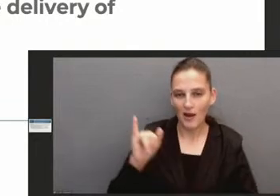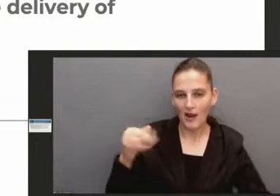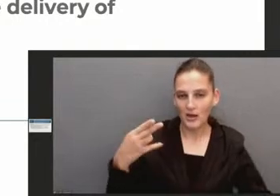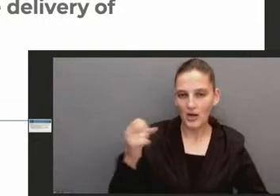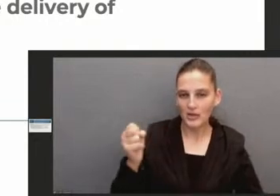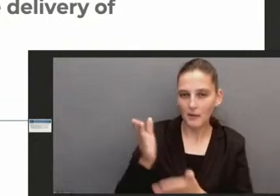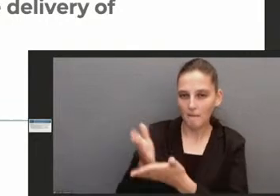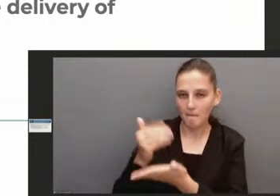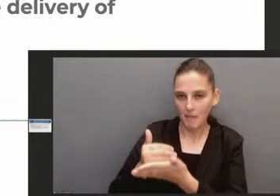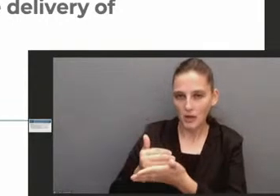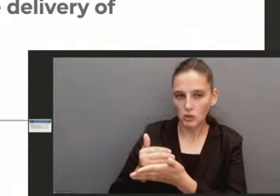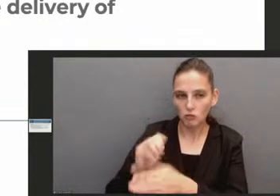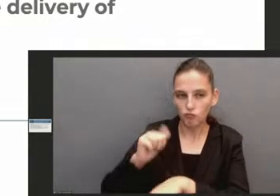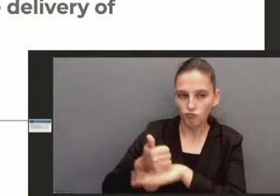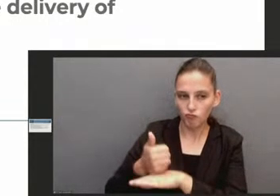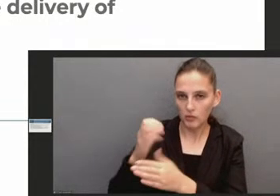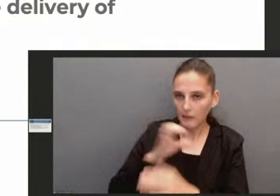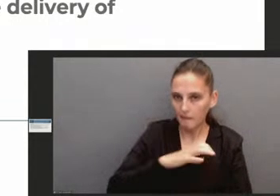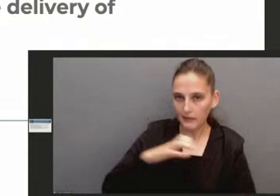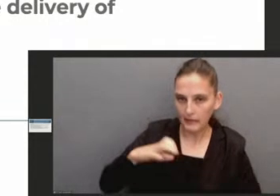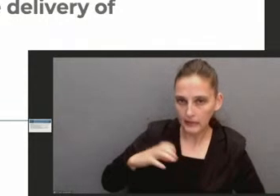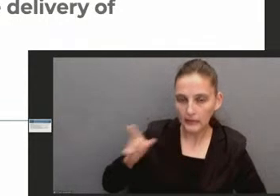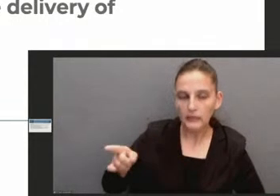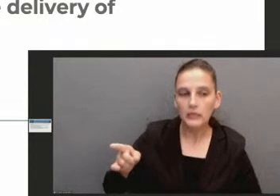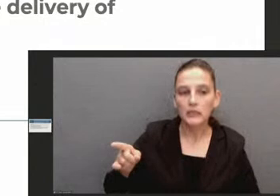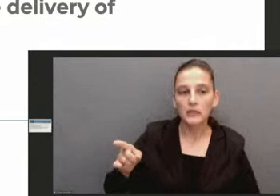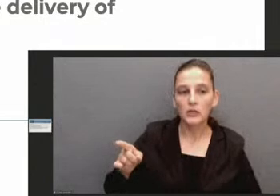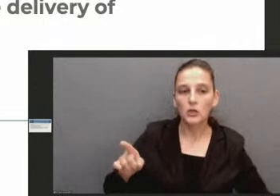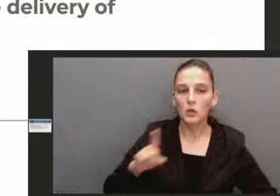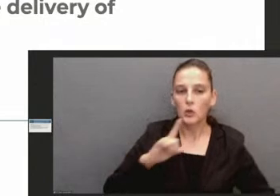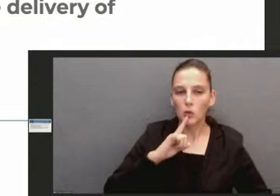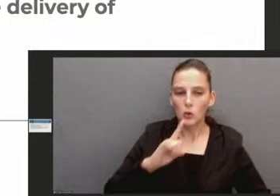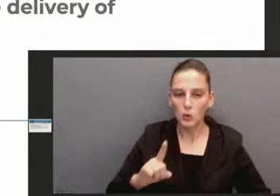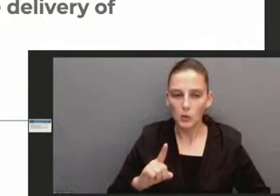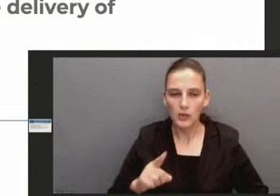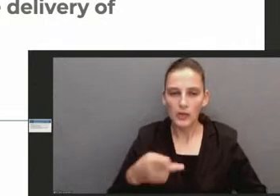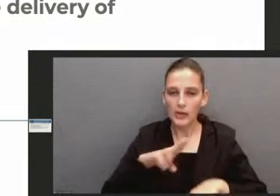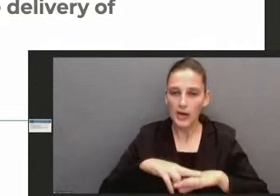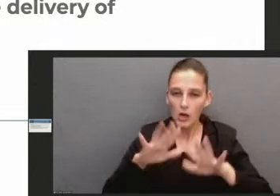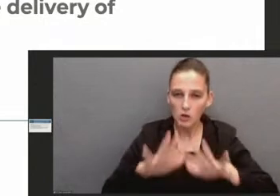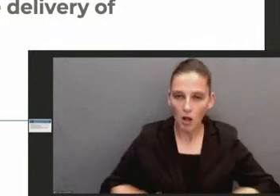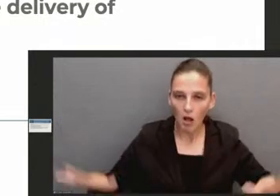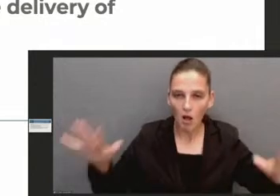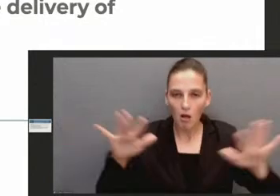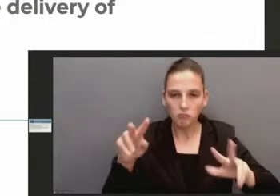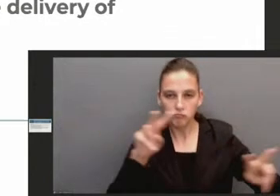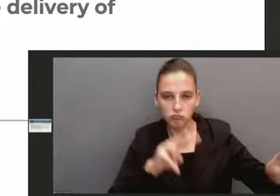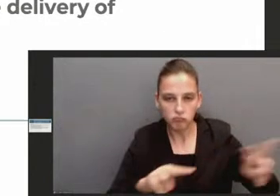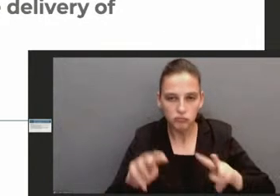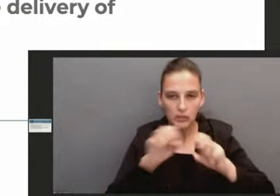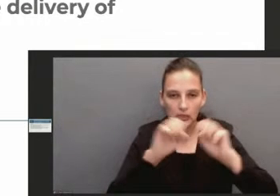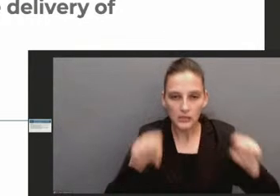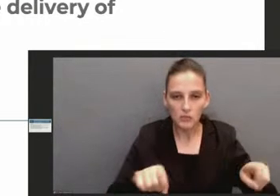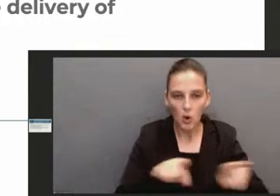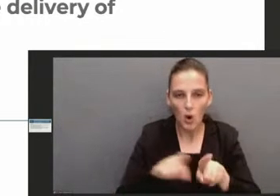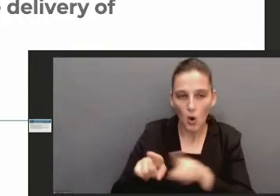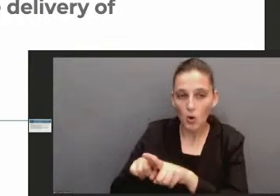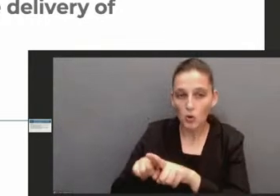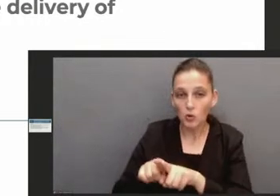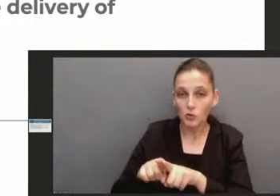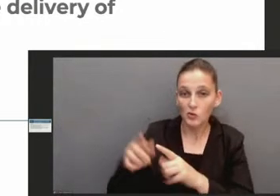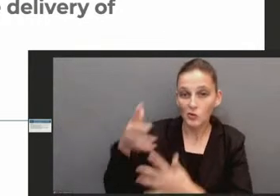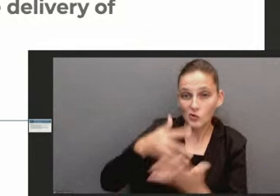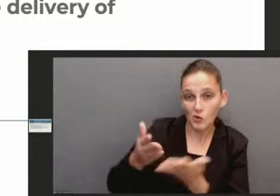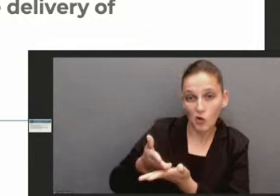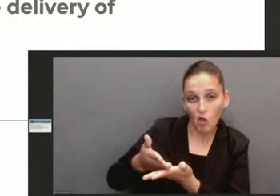Committee, to really invest in national monitoring and surveillance system, include socially disadvantaged population to